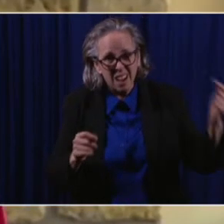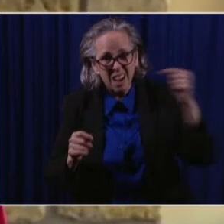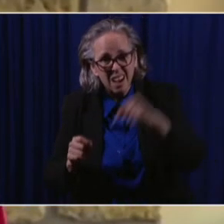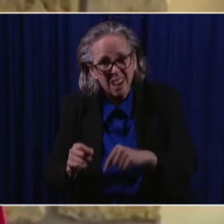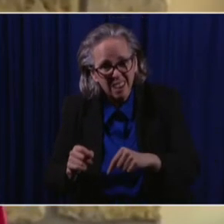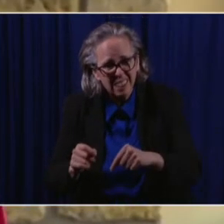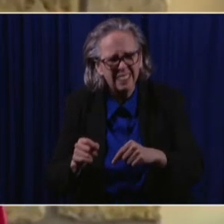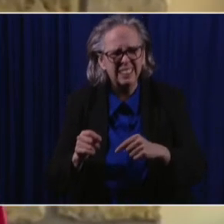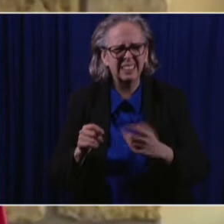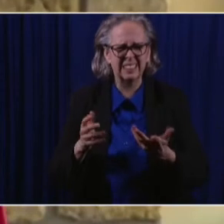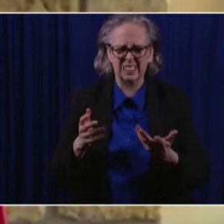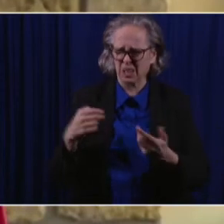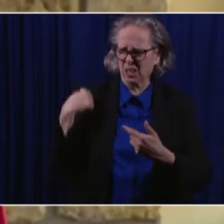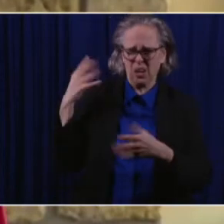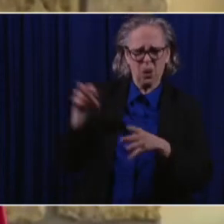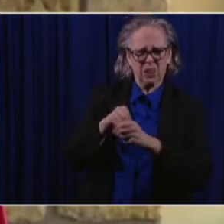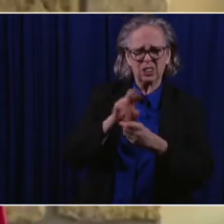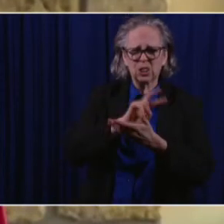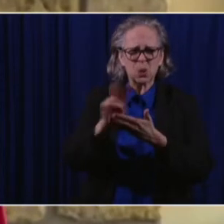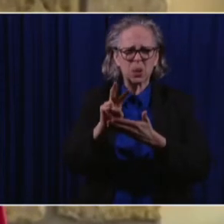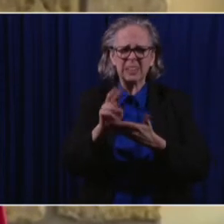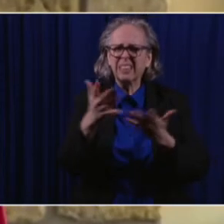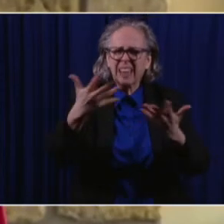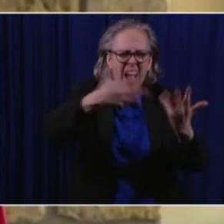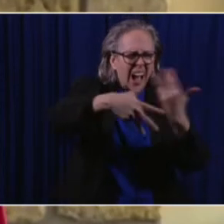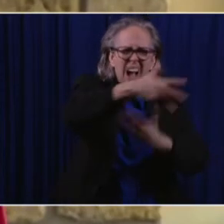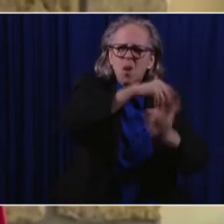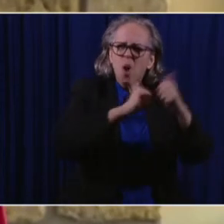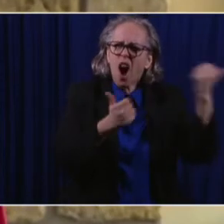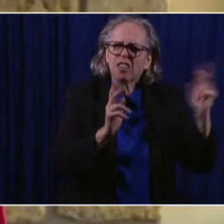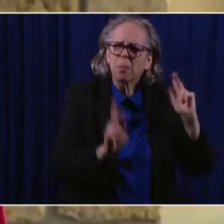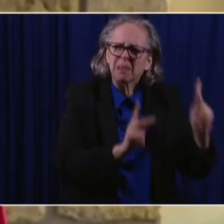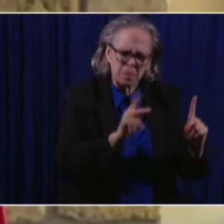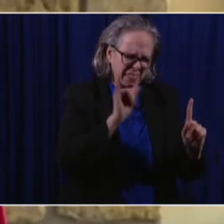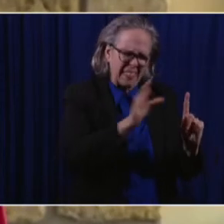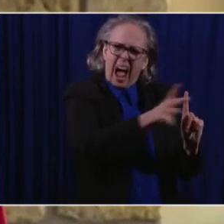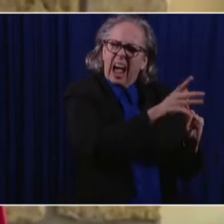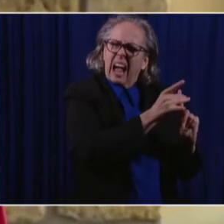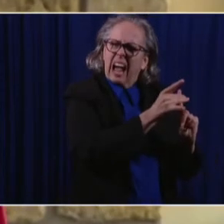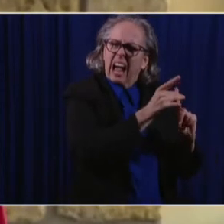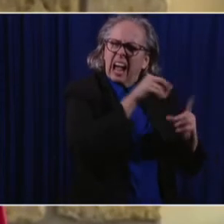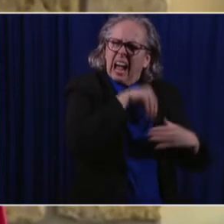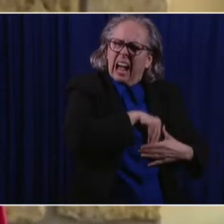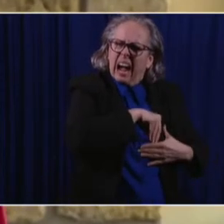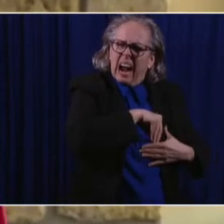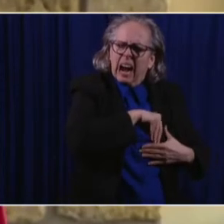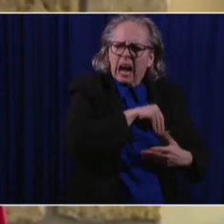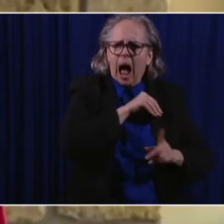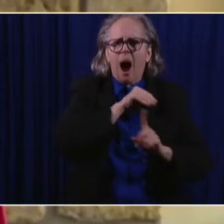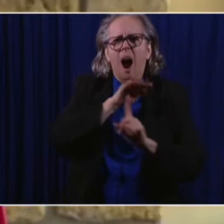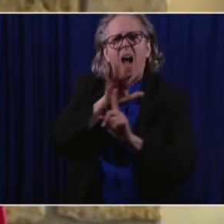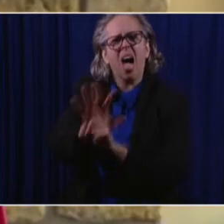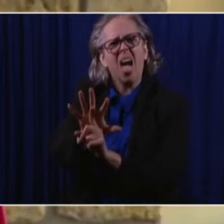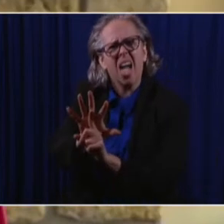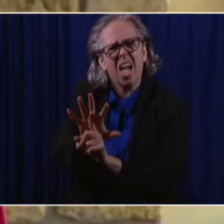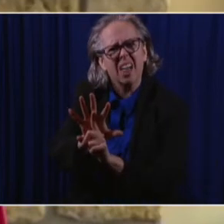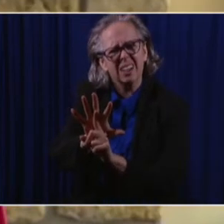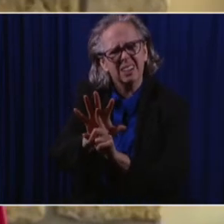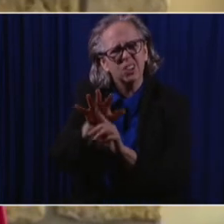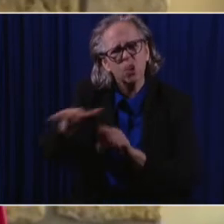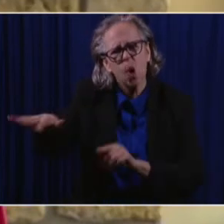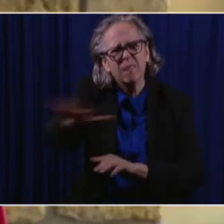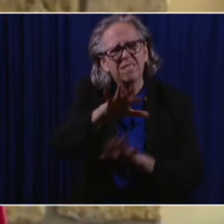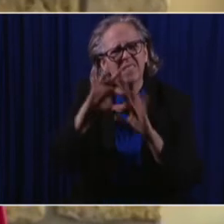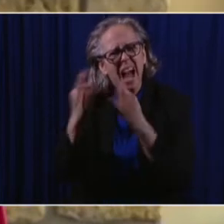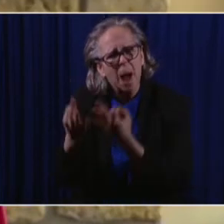with that they may have got the virus from, they're coming over as well. And so, again, just one more way to